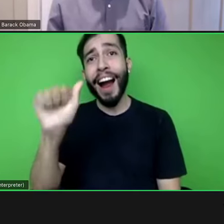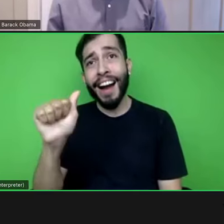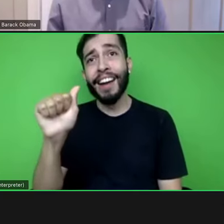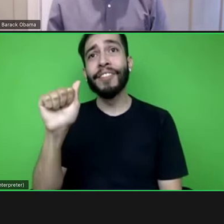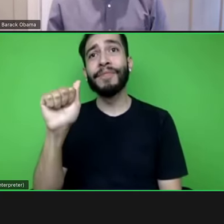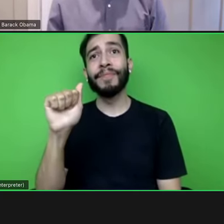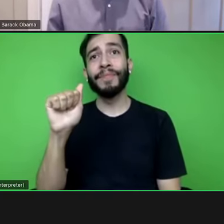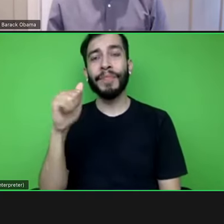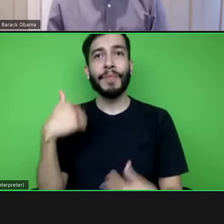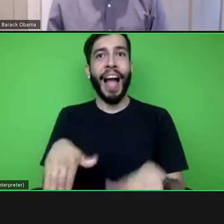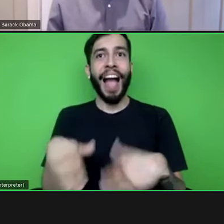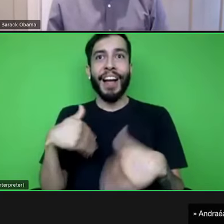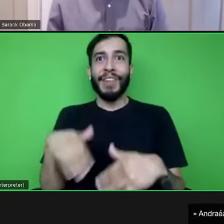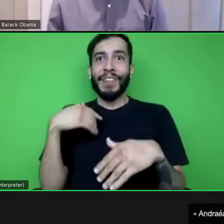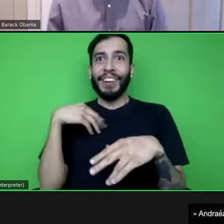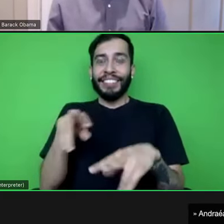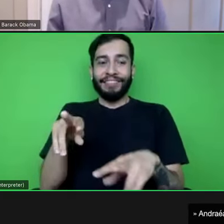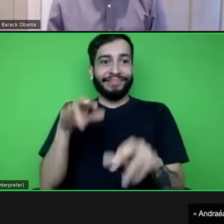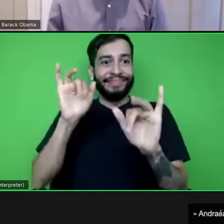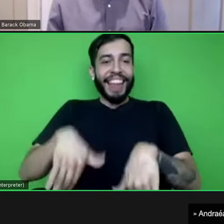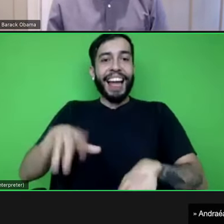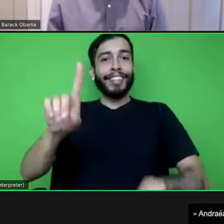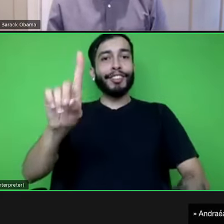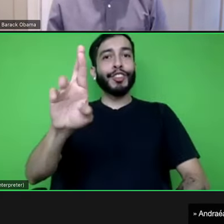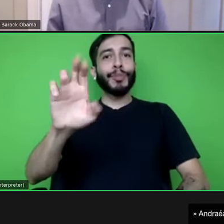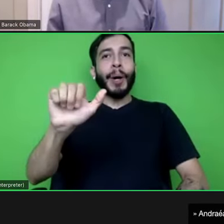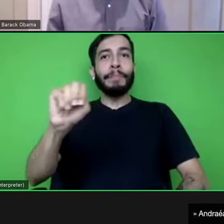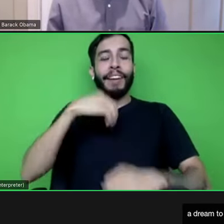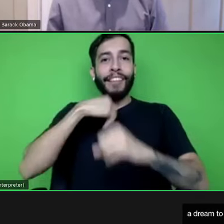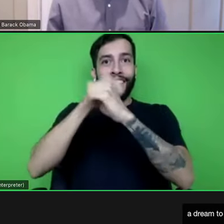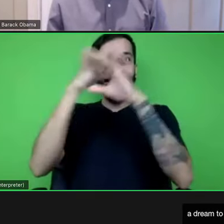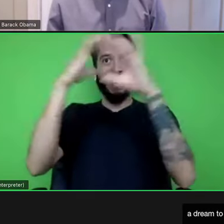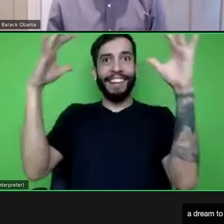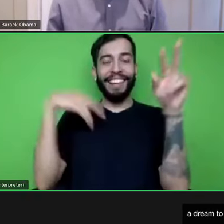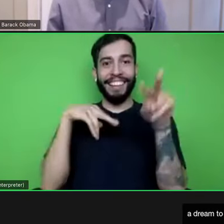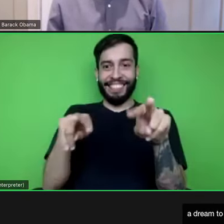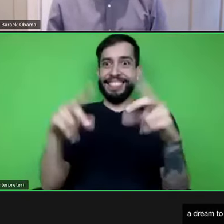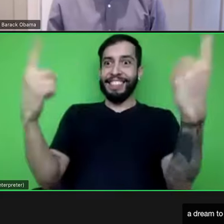to see you both on here together. It means so much to our community.